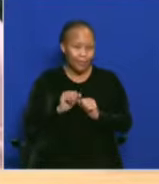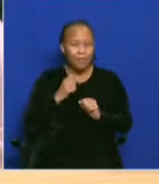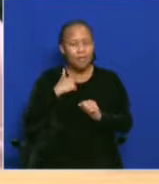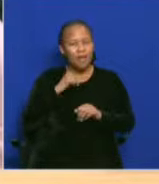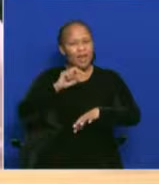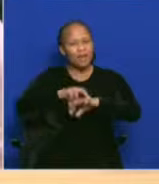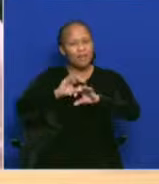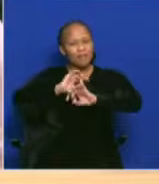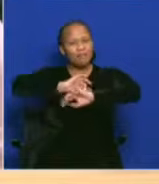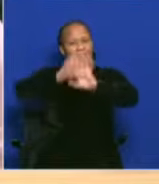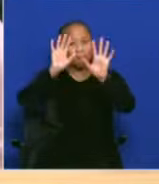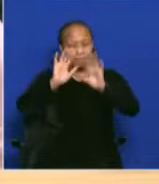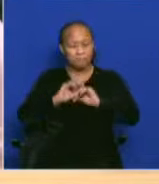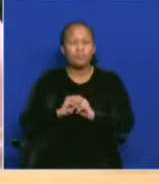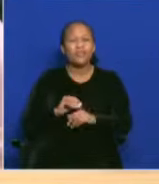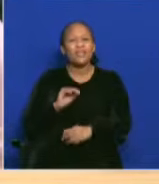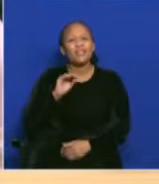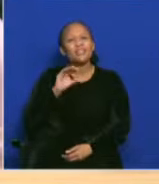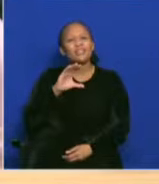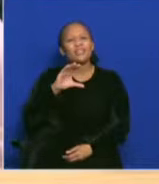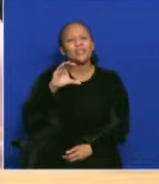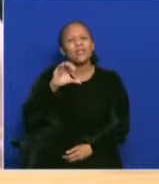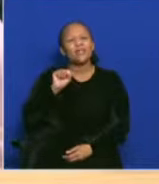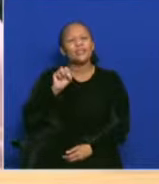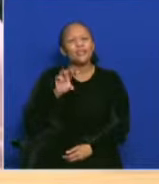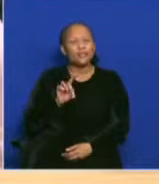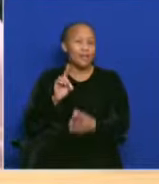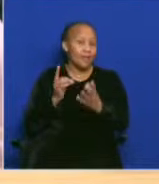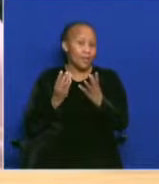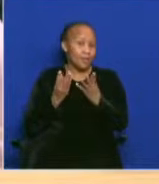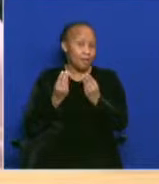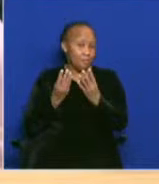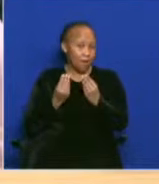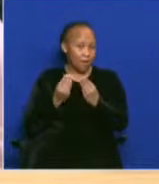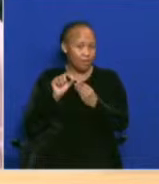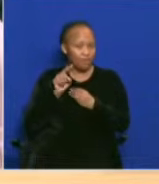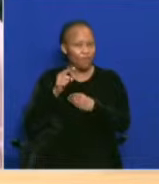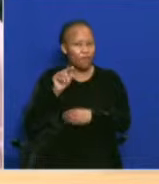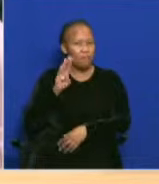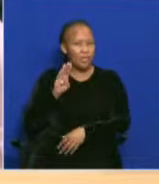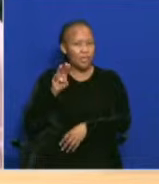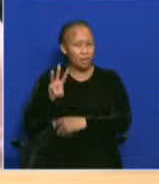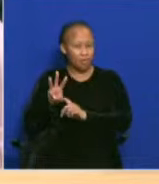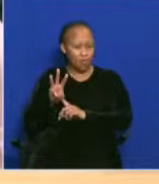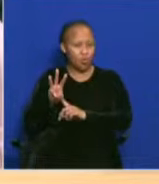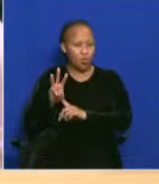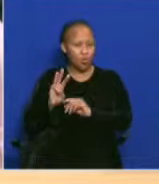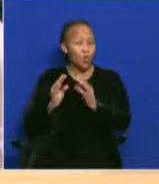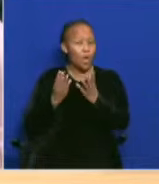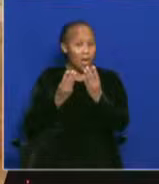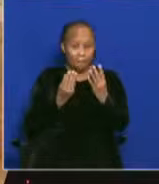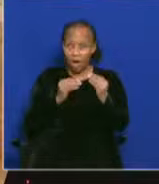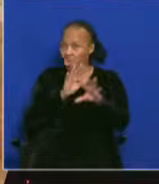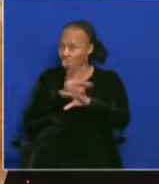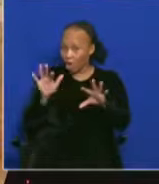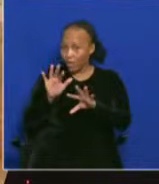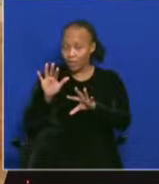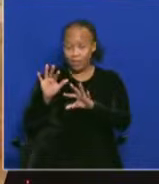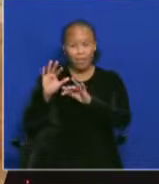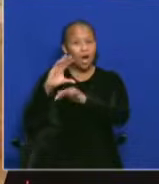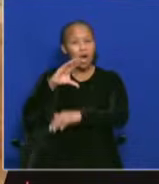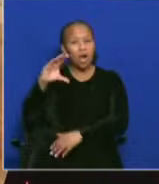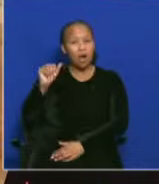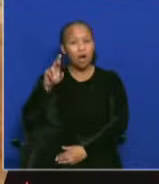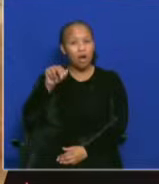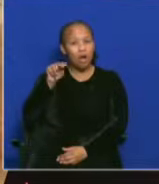number that seems to have been used is the BW CSD number, not Carney Links. The CSD number on...